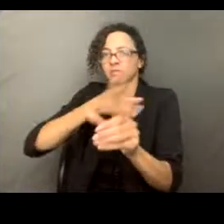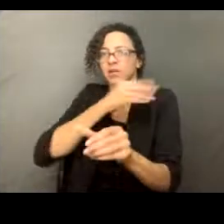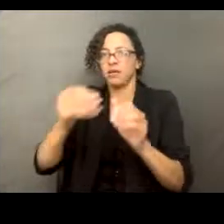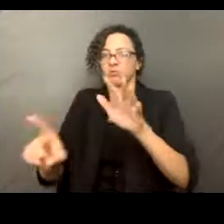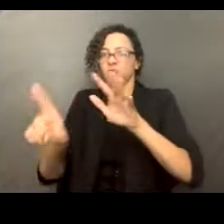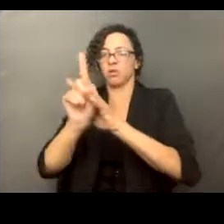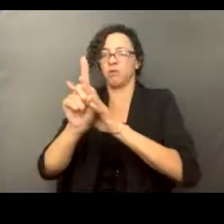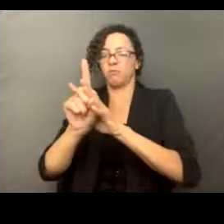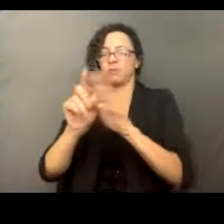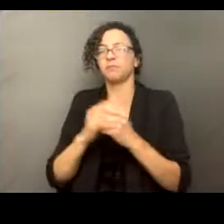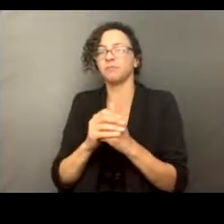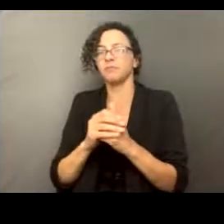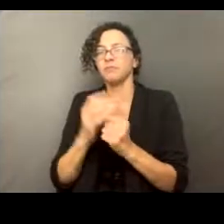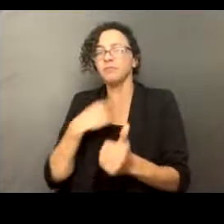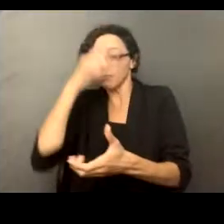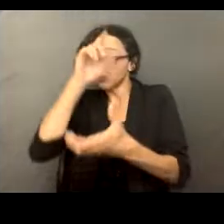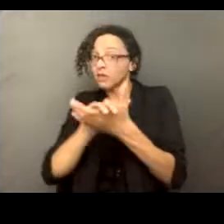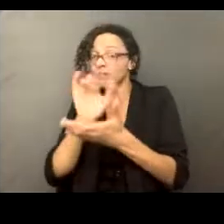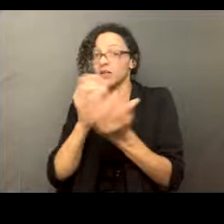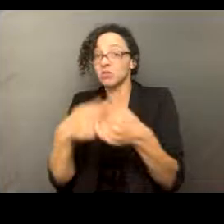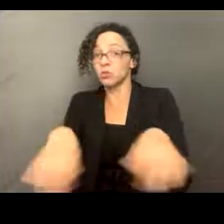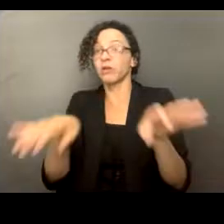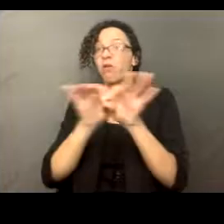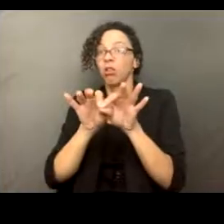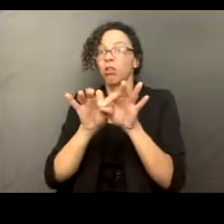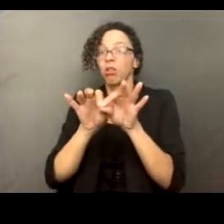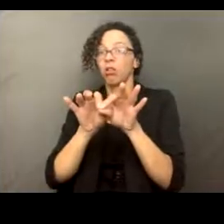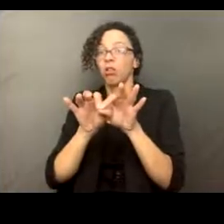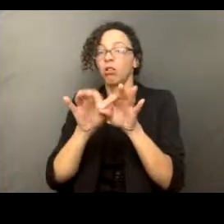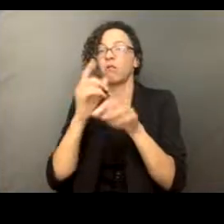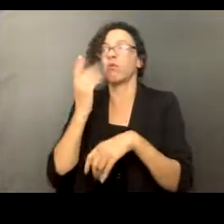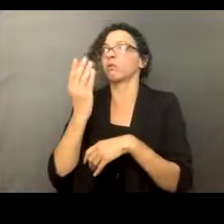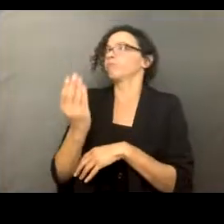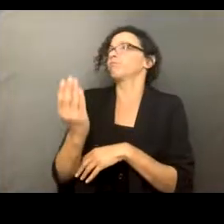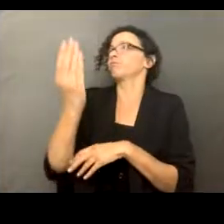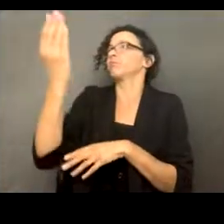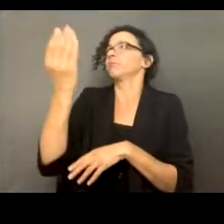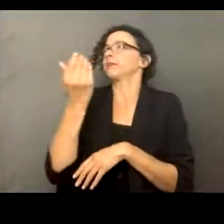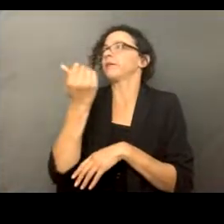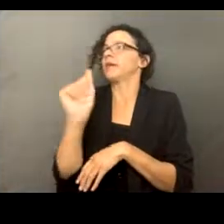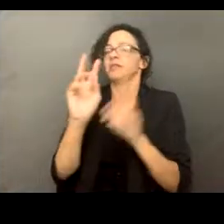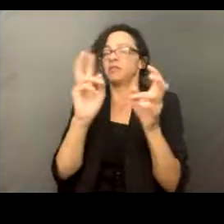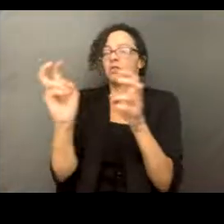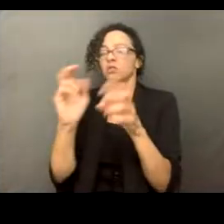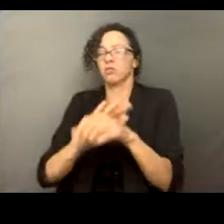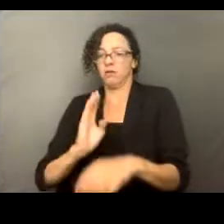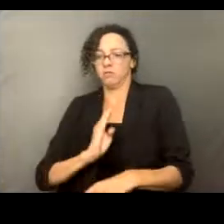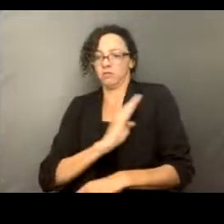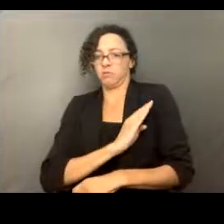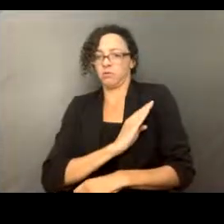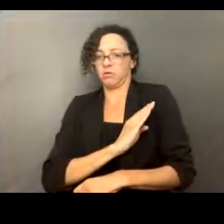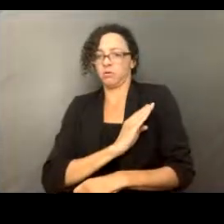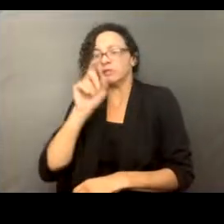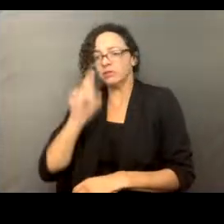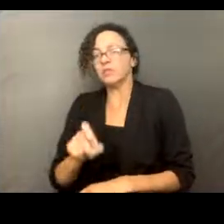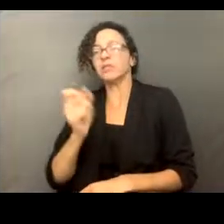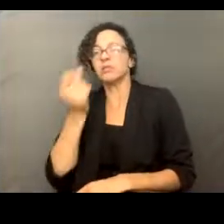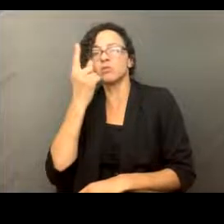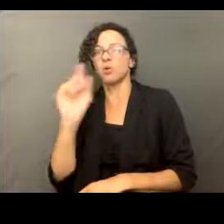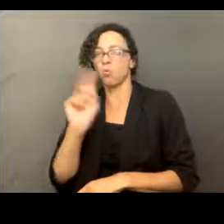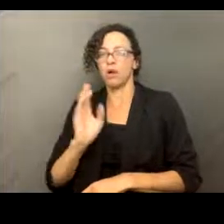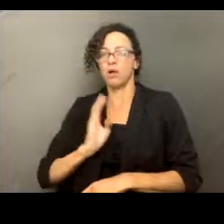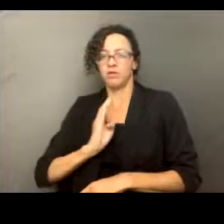move the agenda of any board that the advocates for that board need to, like, you know, understand where the board's at, what's going on,